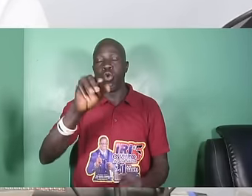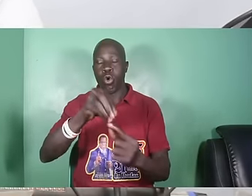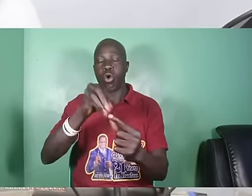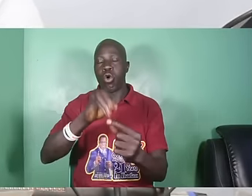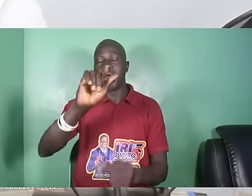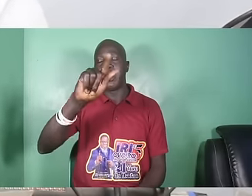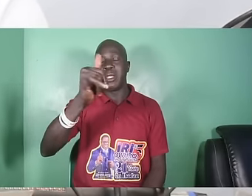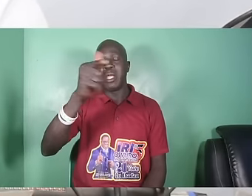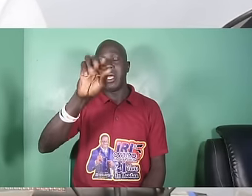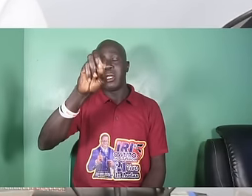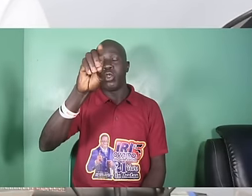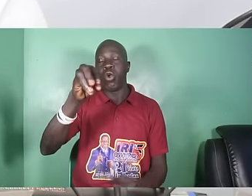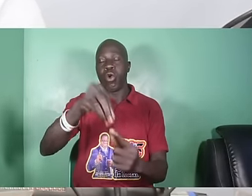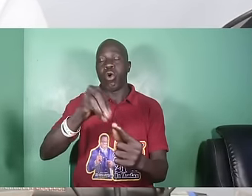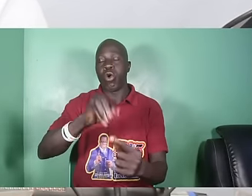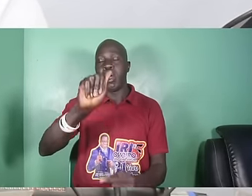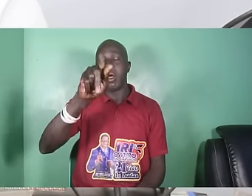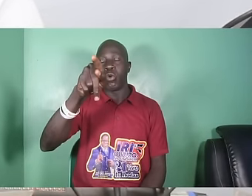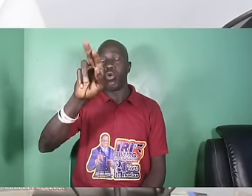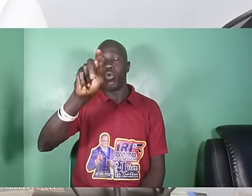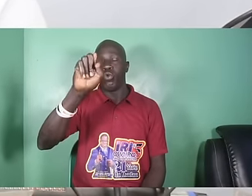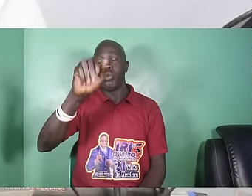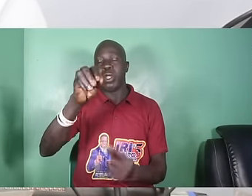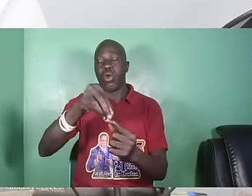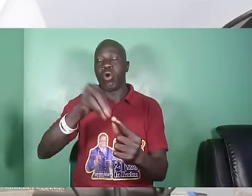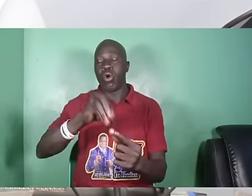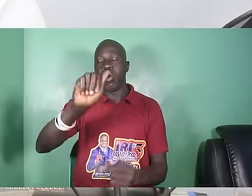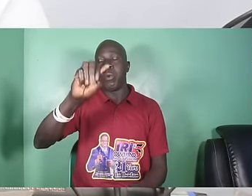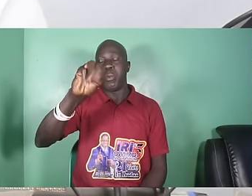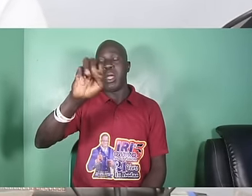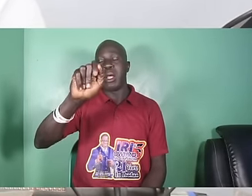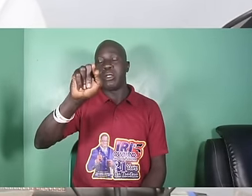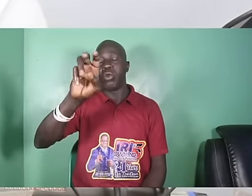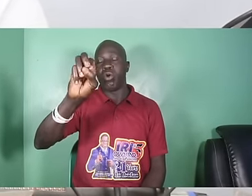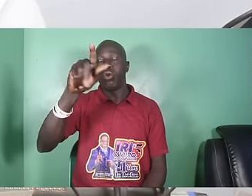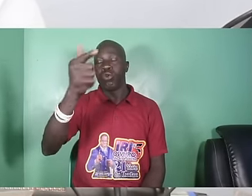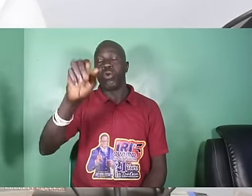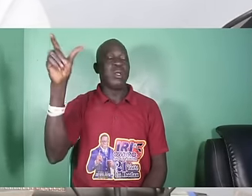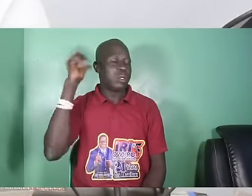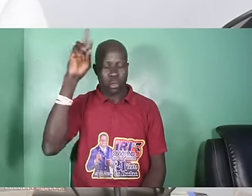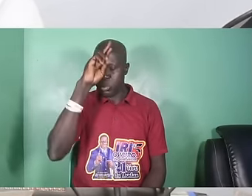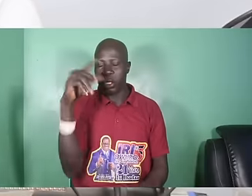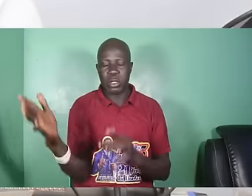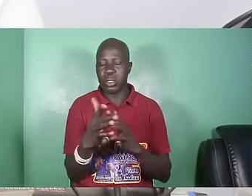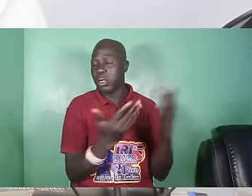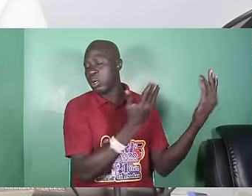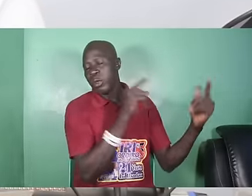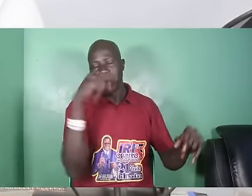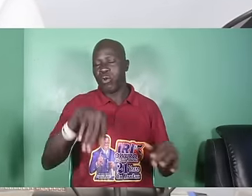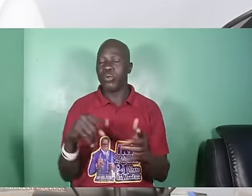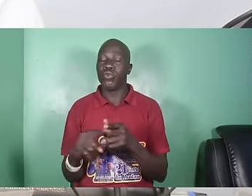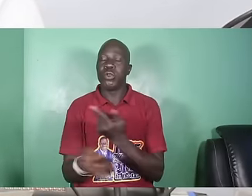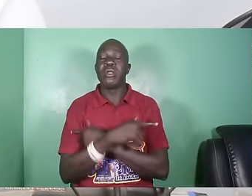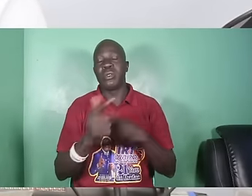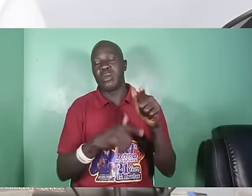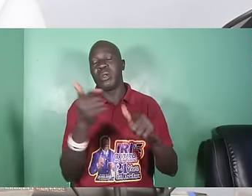Igando. Igando. Akute. Akute. Agbadoja. Agbadoja. Matogun. Matogun. Ebo me sa. Jesus. Jesus waiting. Jesus awaits. Oni ma